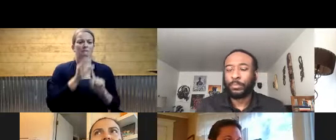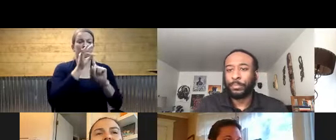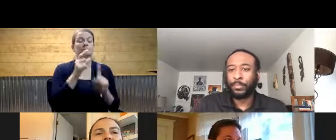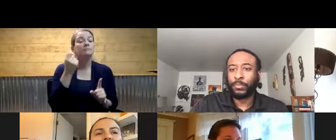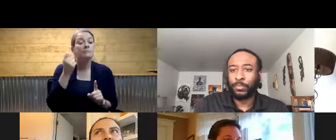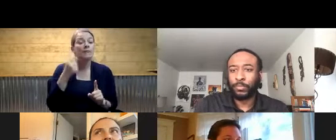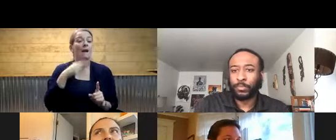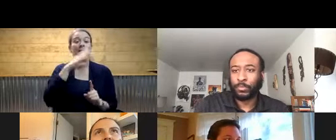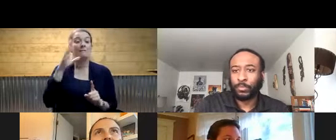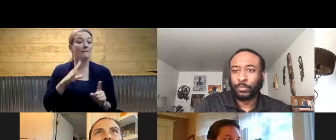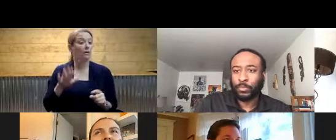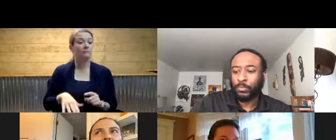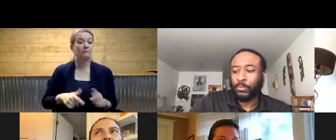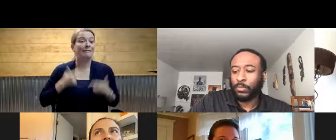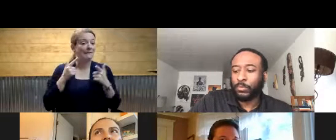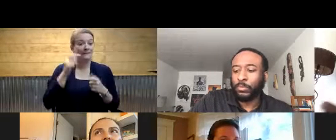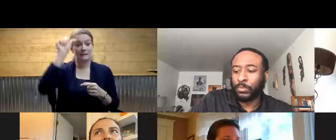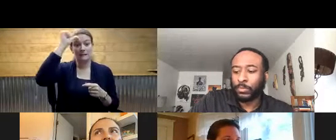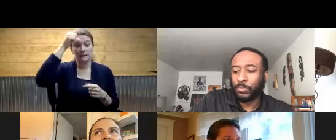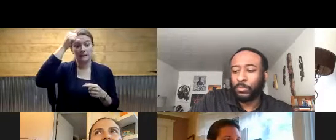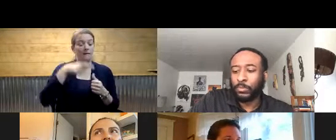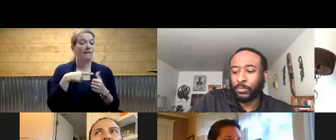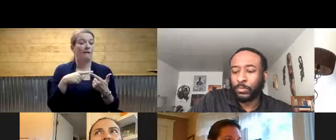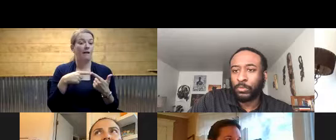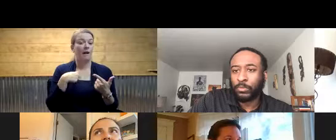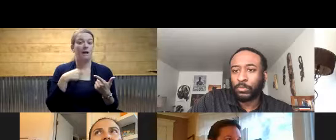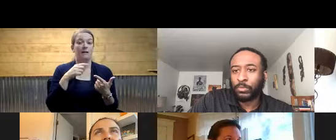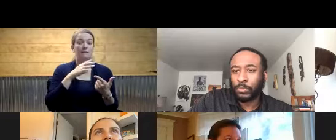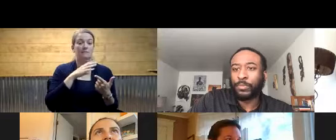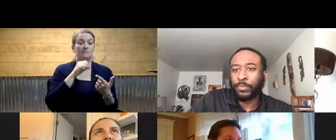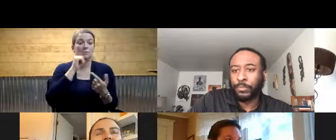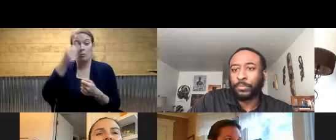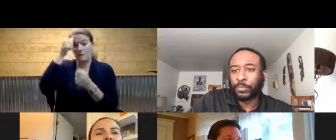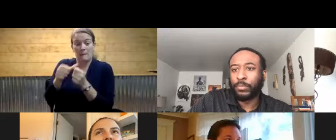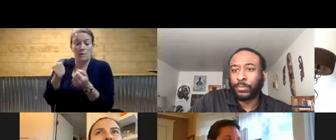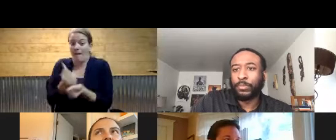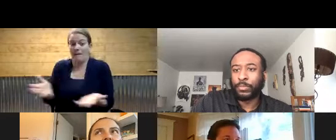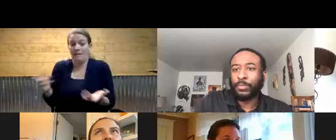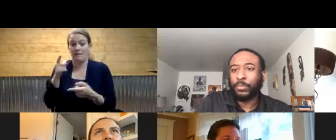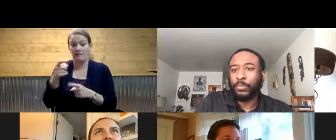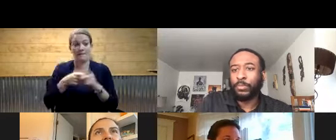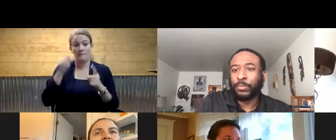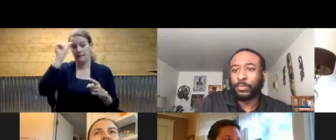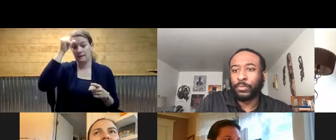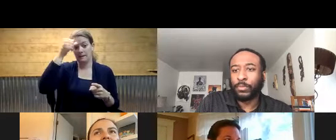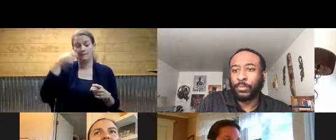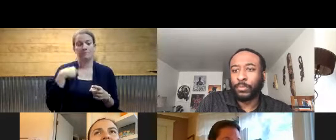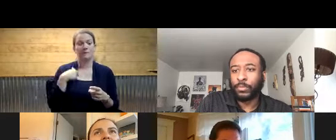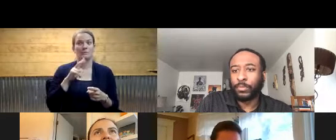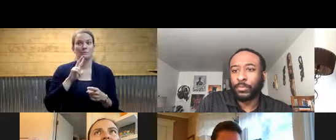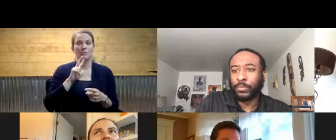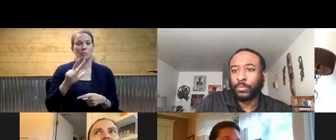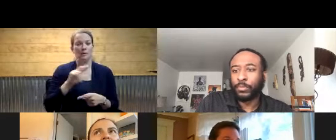example. I've never lived there for a period of time to be able to even remember anything. I think when I was just 3 years old, we moved over there for